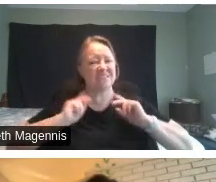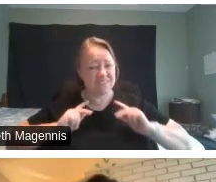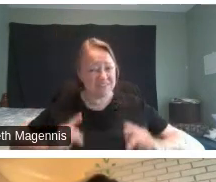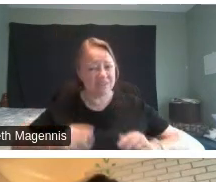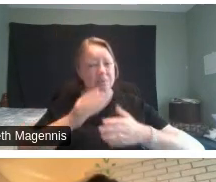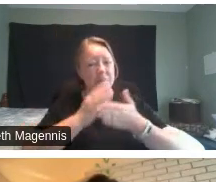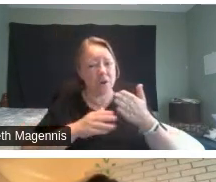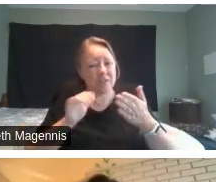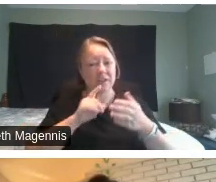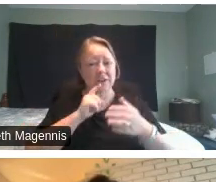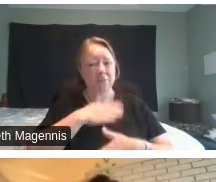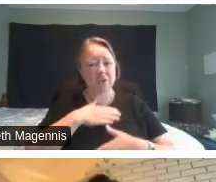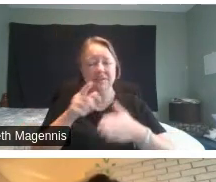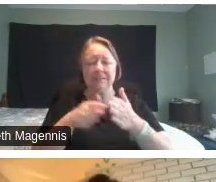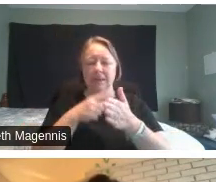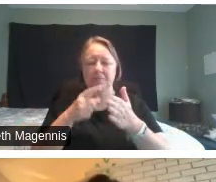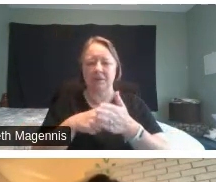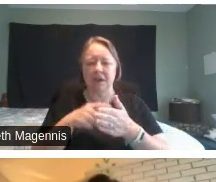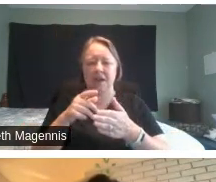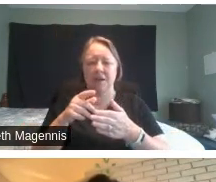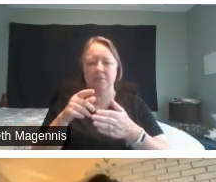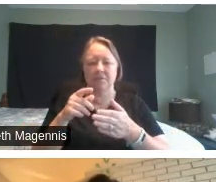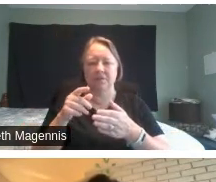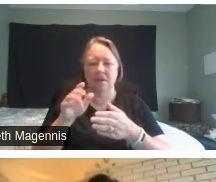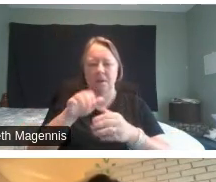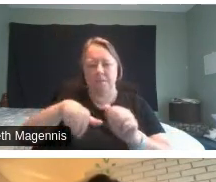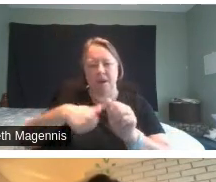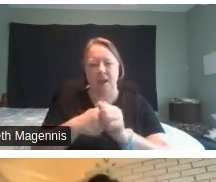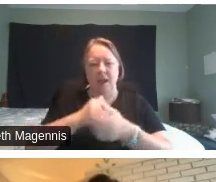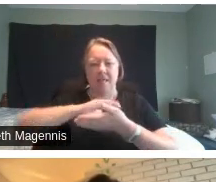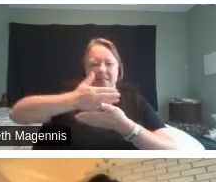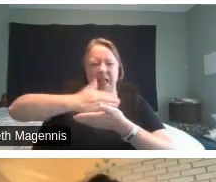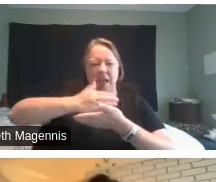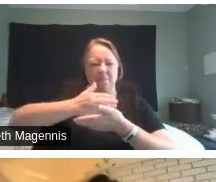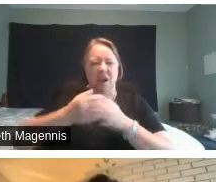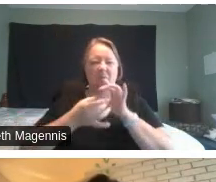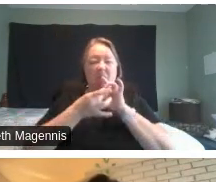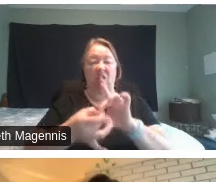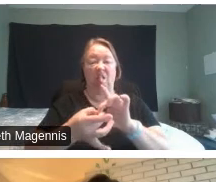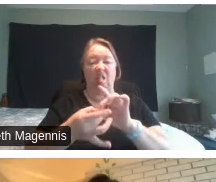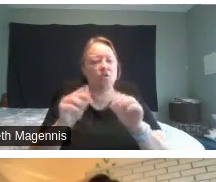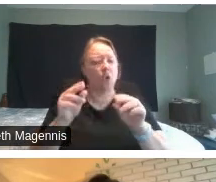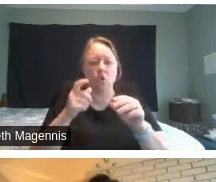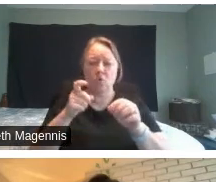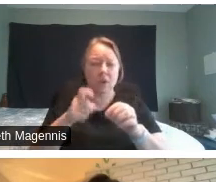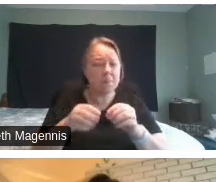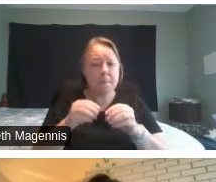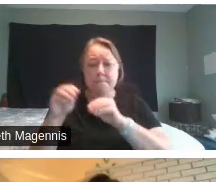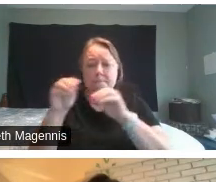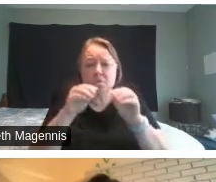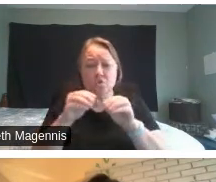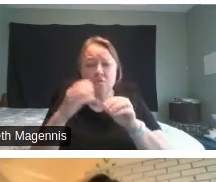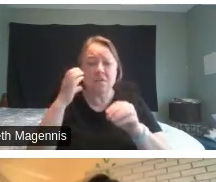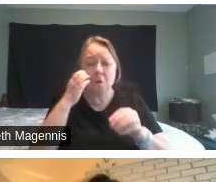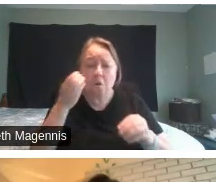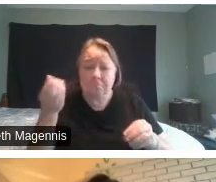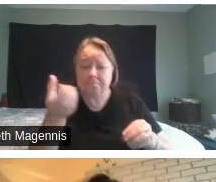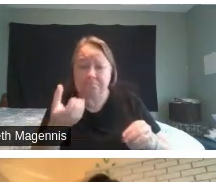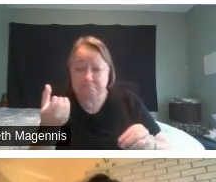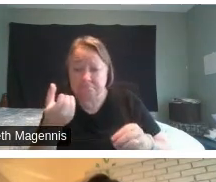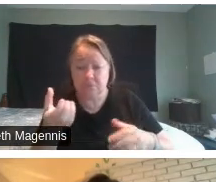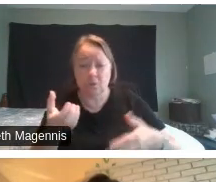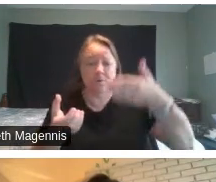like sometimes like tethered behind like a laptop, but like, no, you can like be sort of moving the device, embedding it in things. And